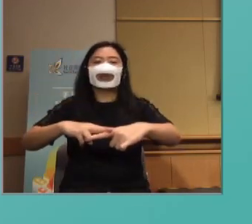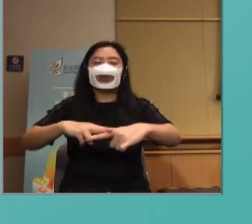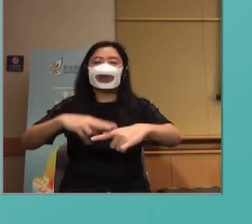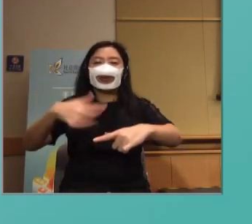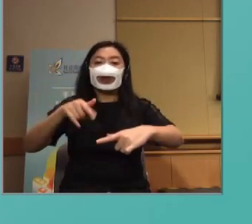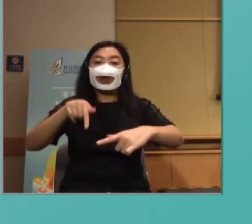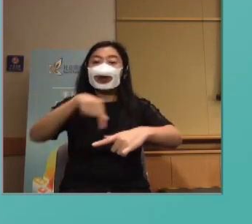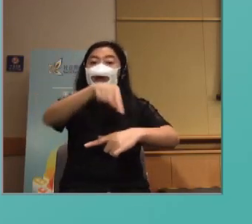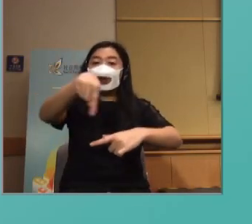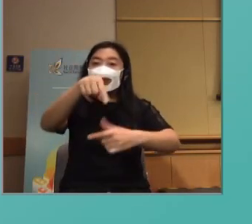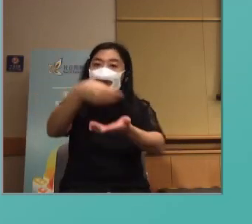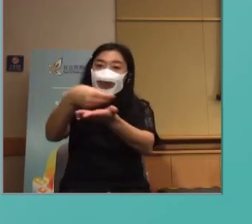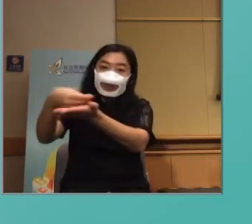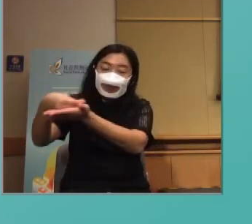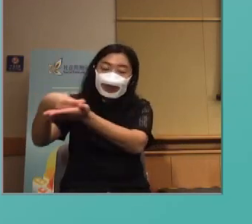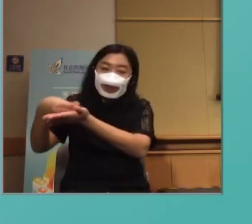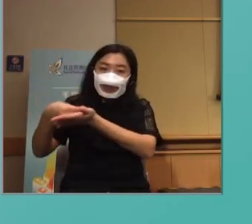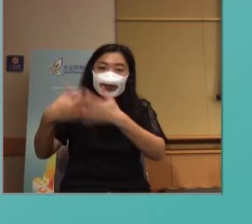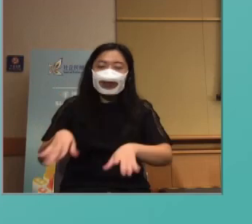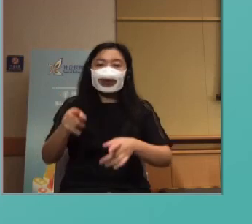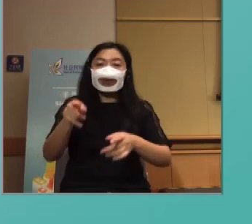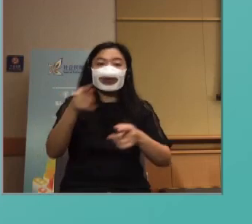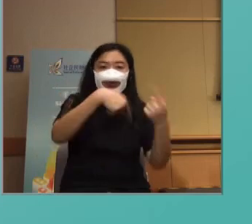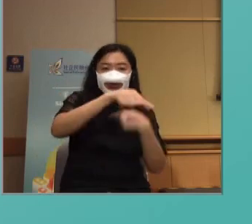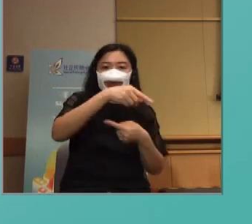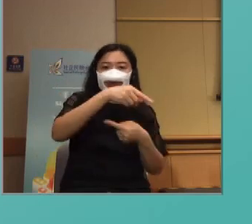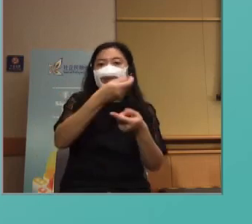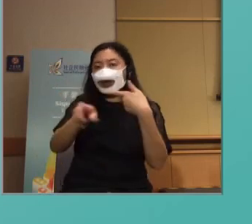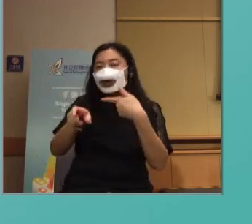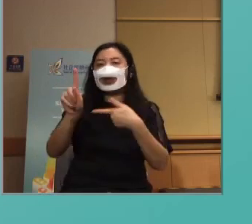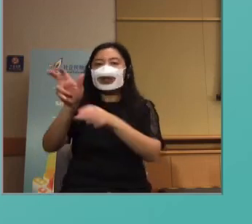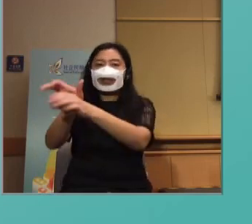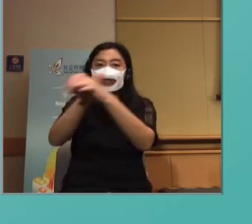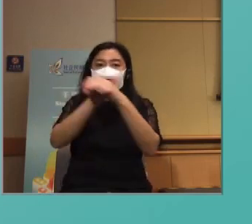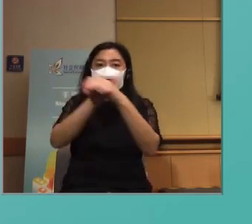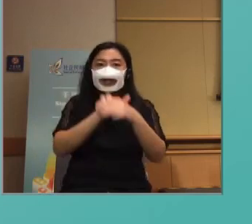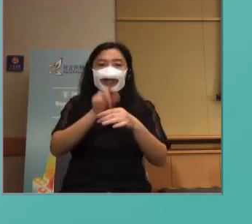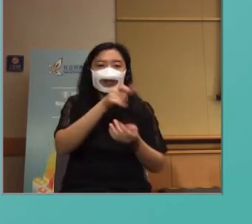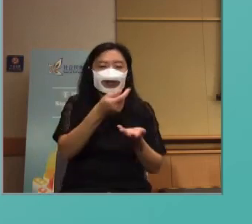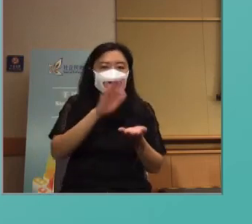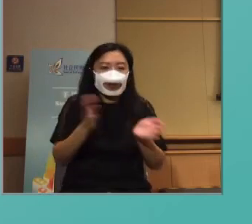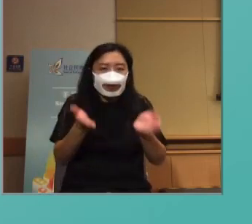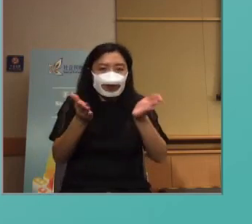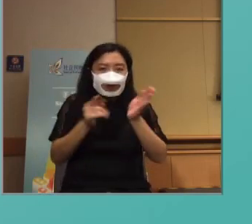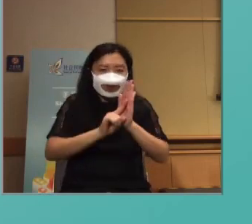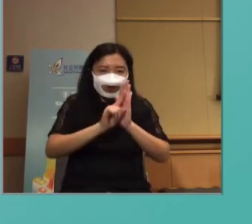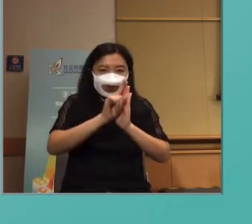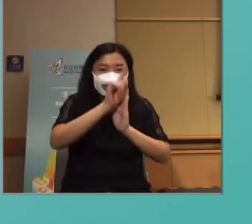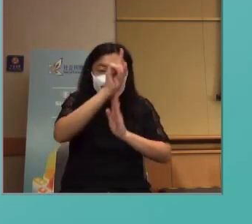their personal profits and they push the value, the paper value, and this is opposed to corporate funded